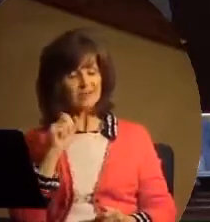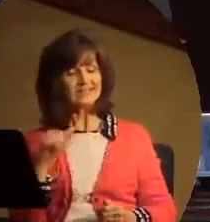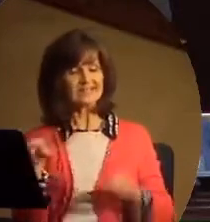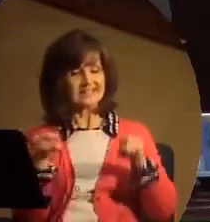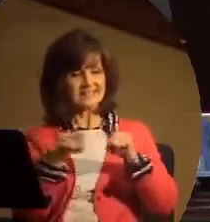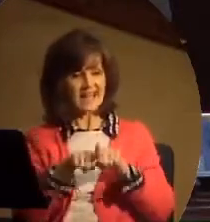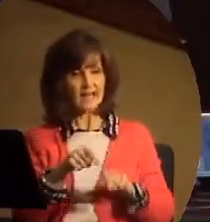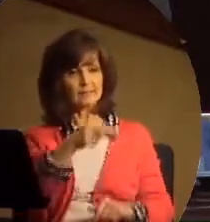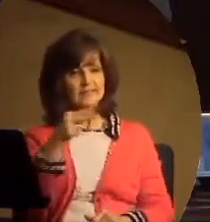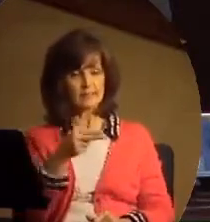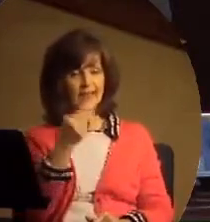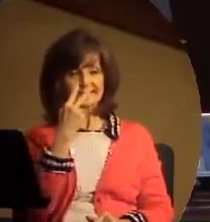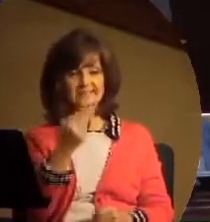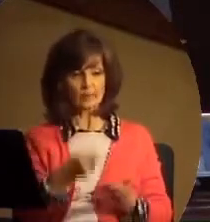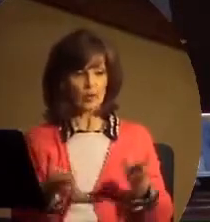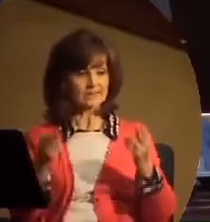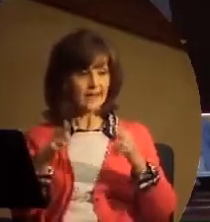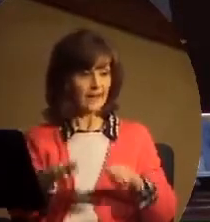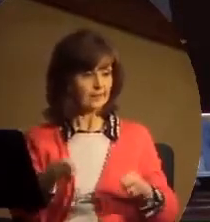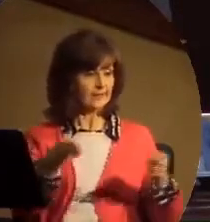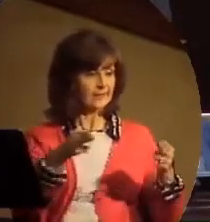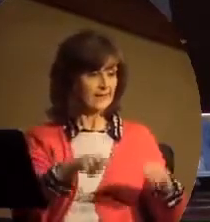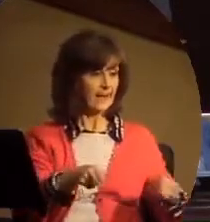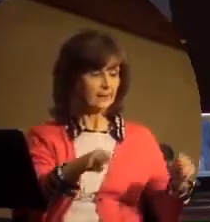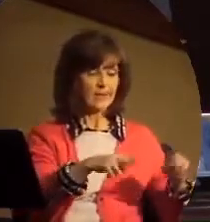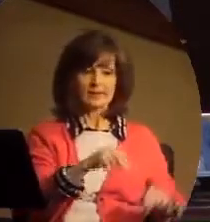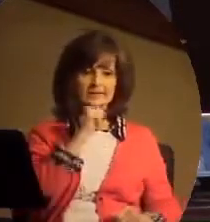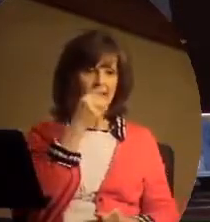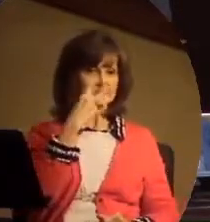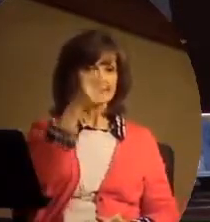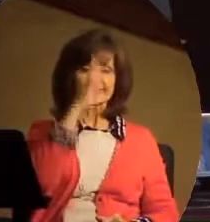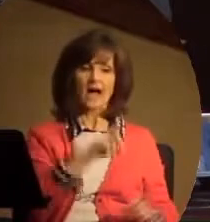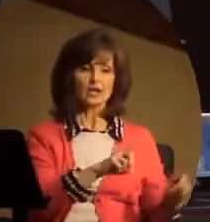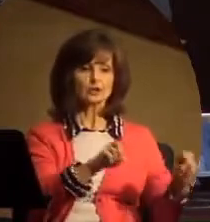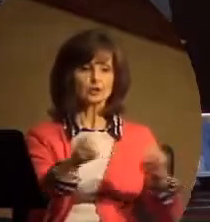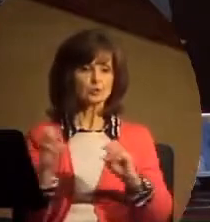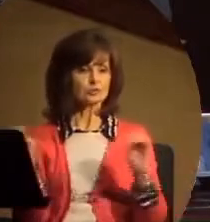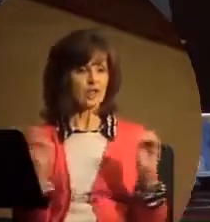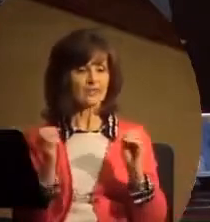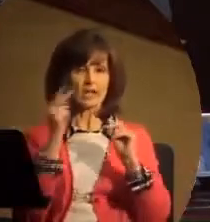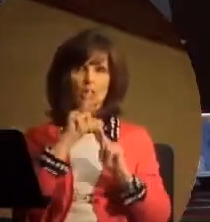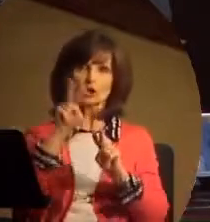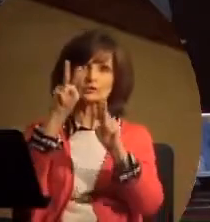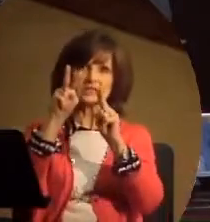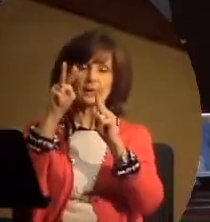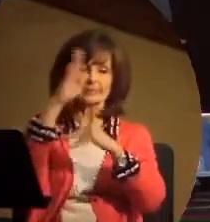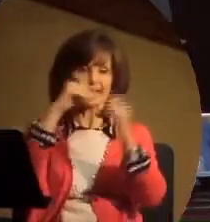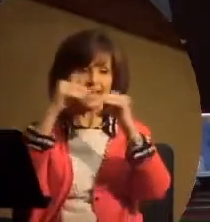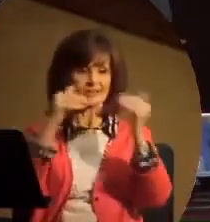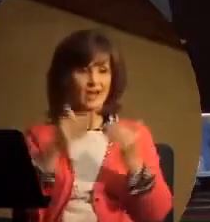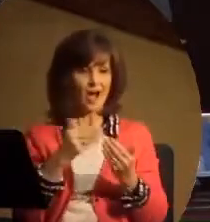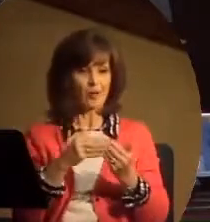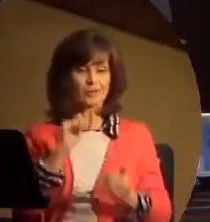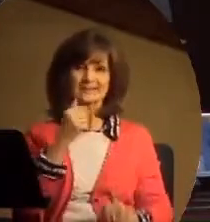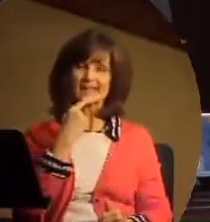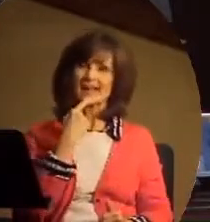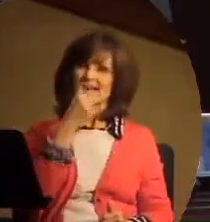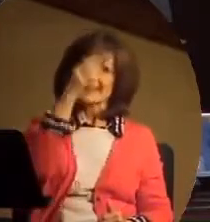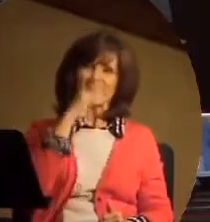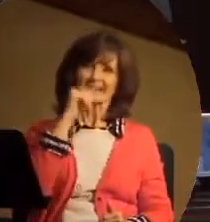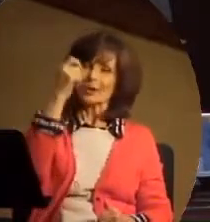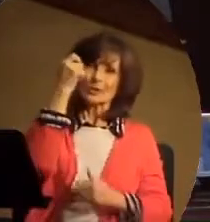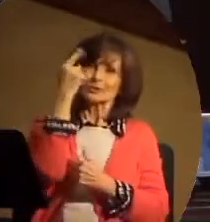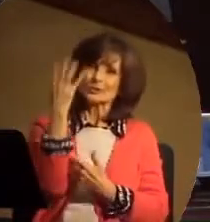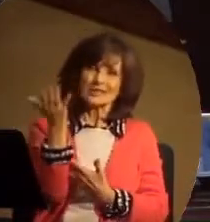all this happening in his land. He didn't see God doing anything about it, so he just looks up to heaven almost and says, God, I don't get it. I